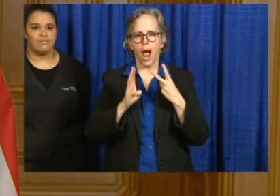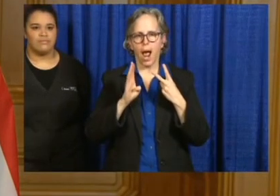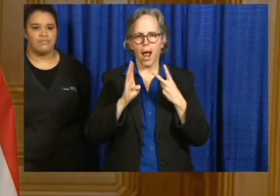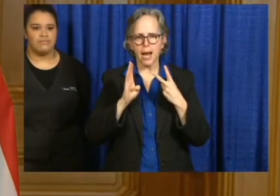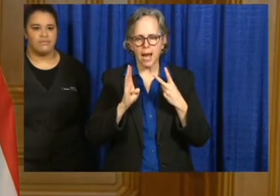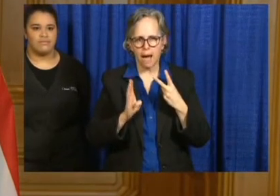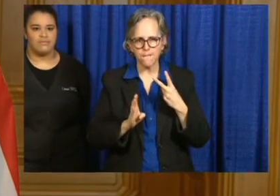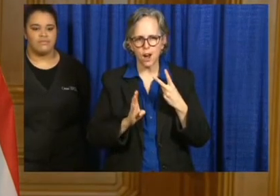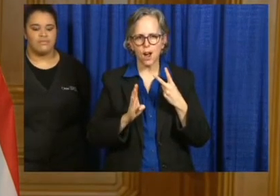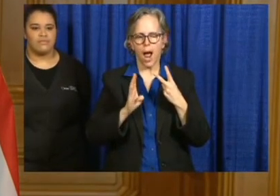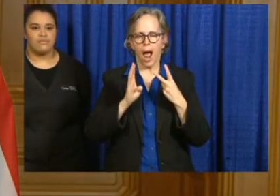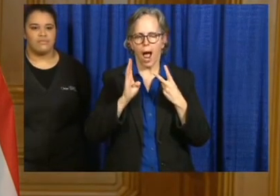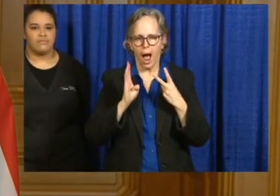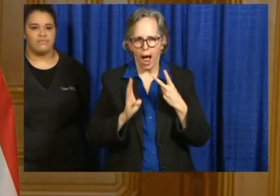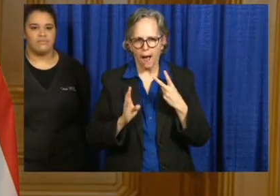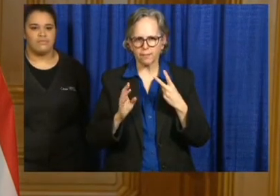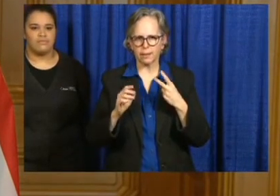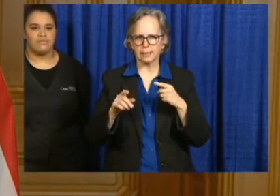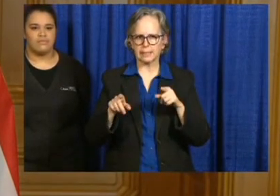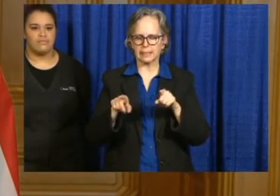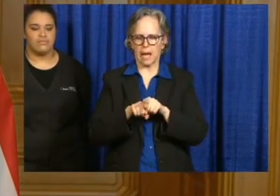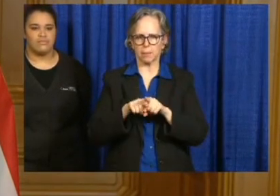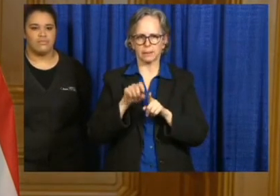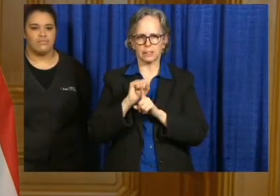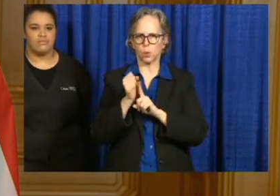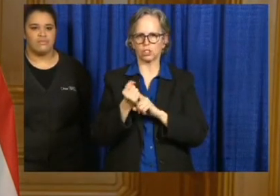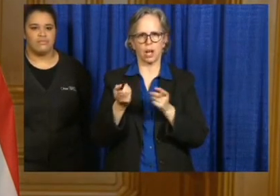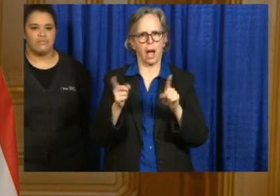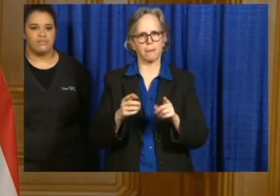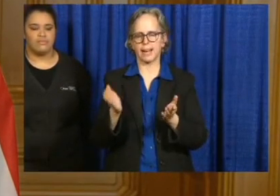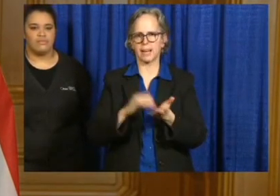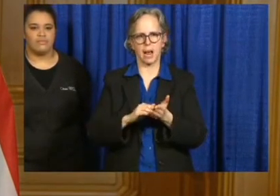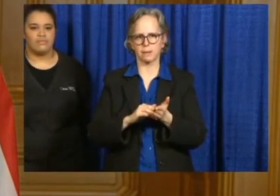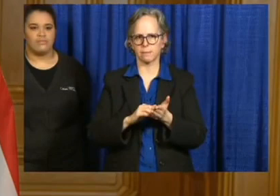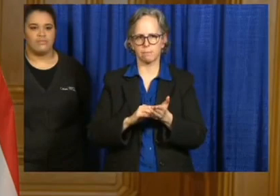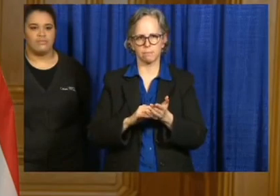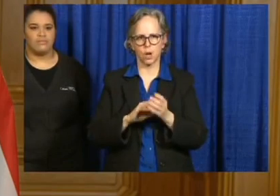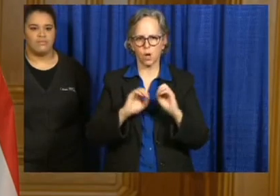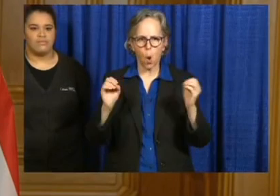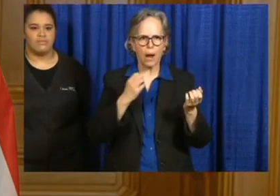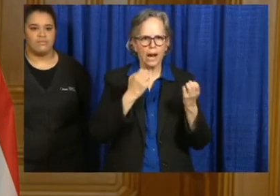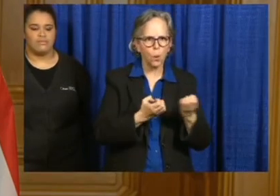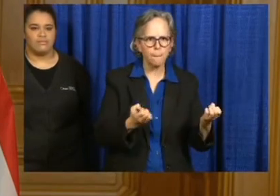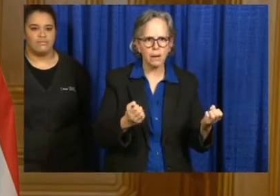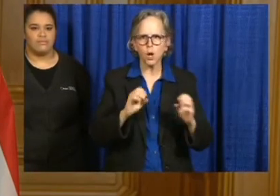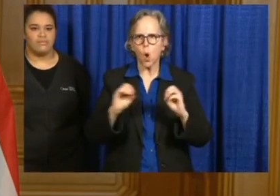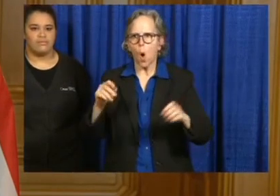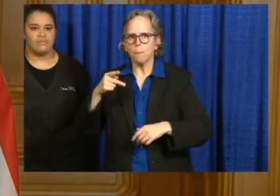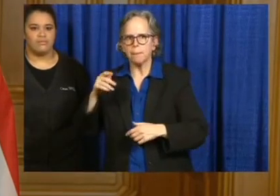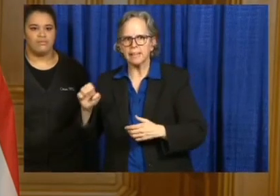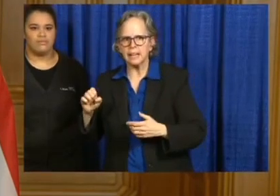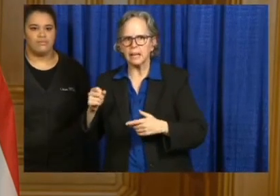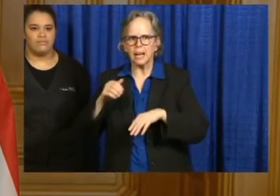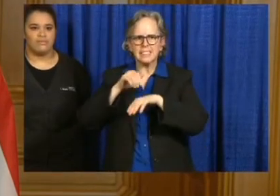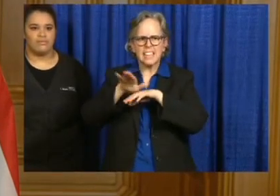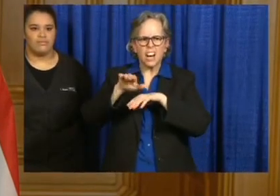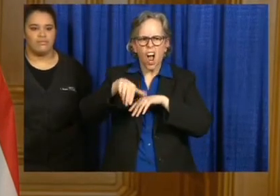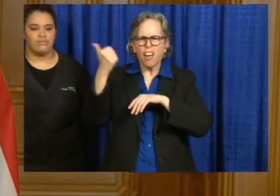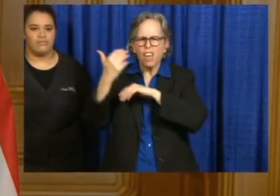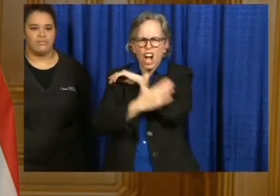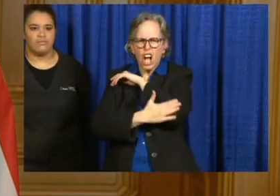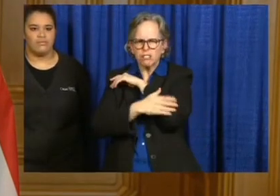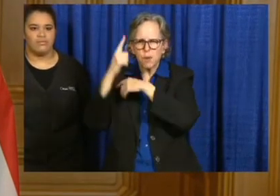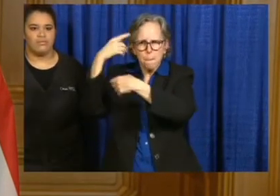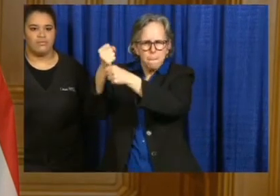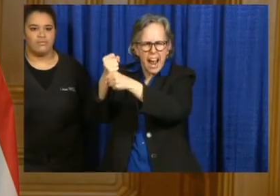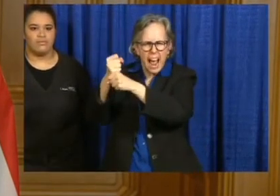medical gear to protect doctors and other things are outsourced to another country. We need to produce these